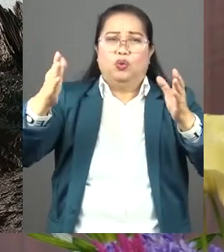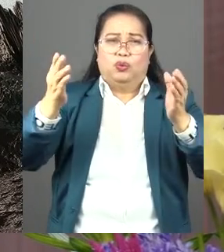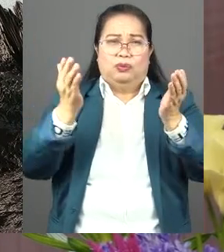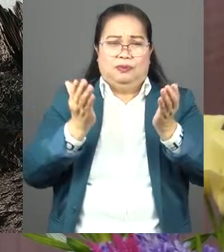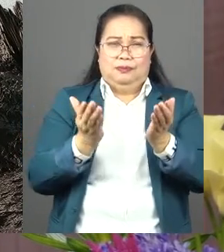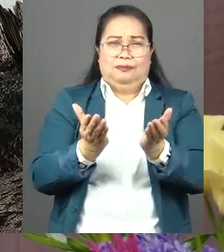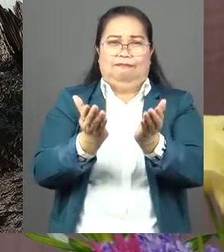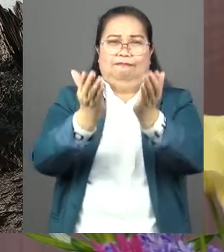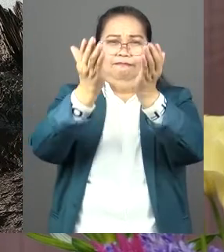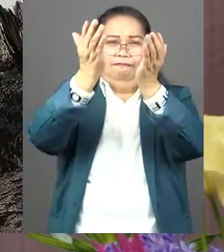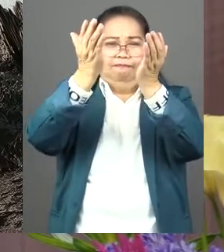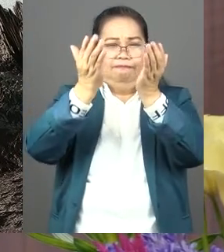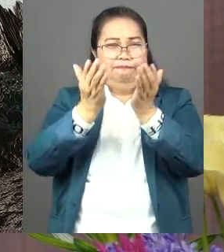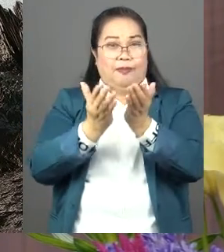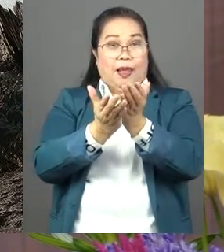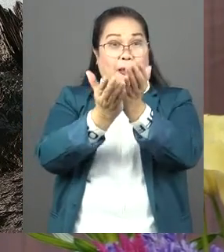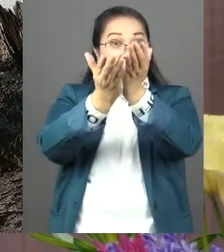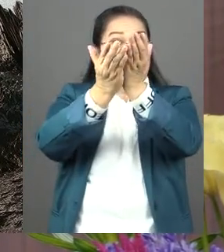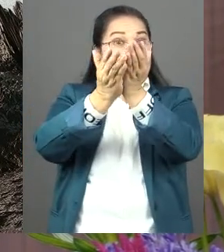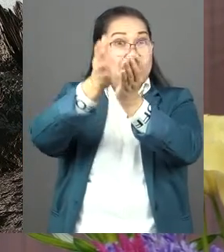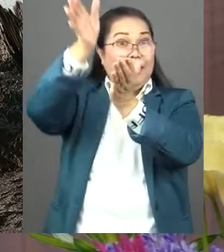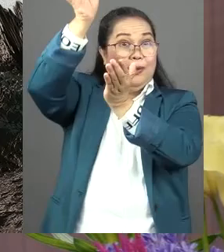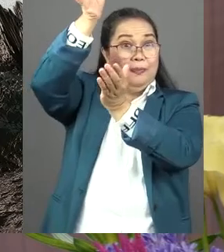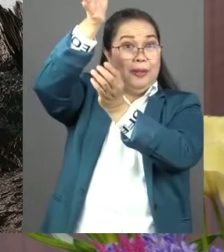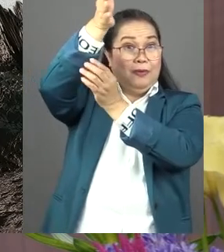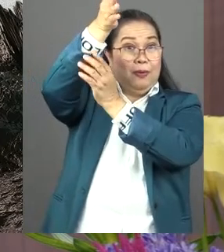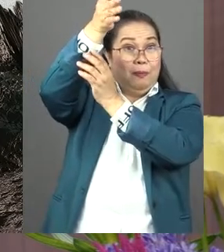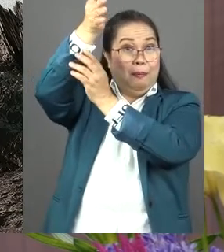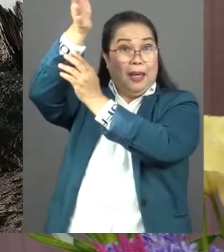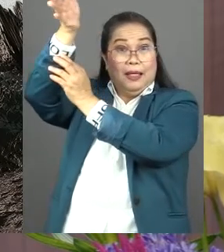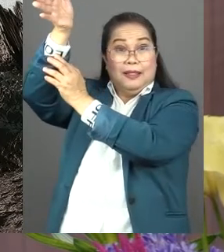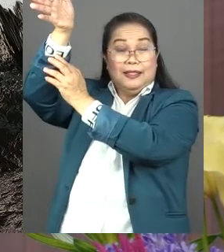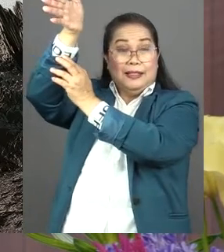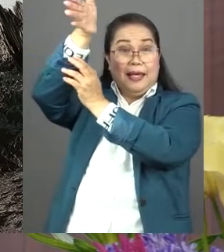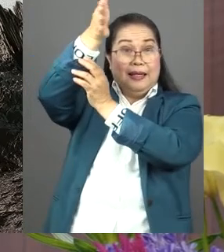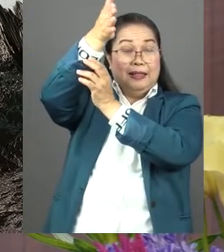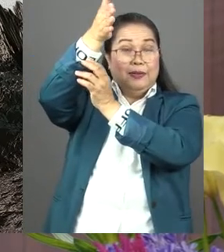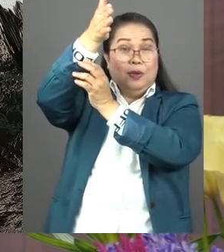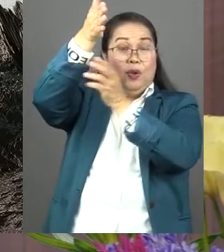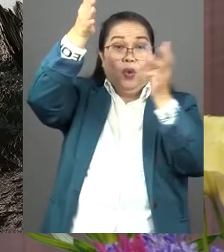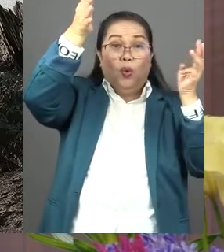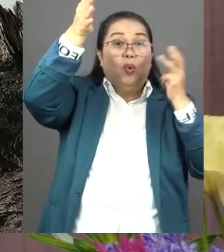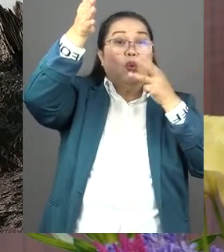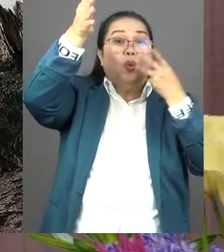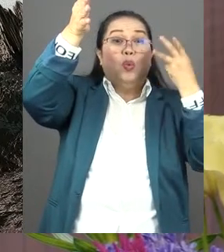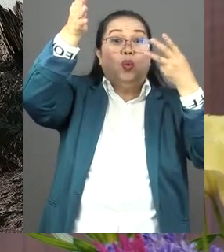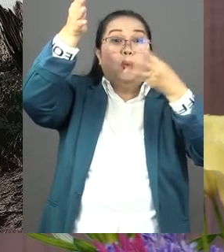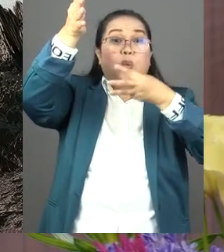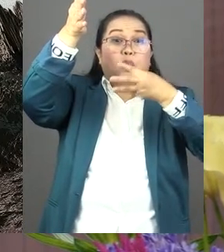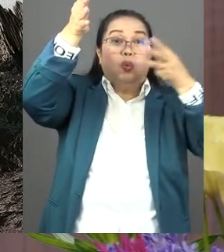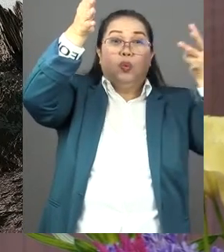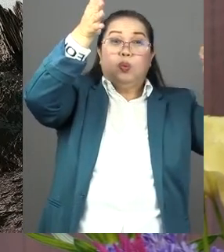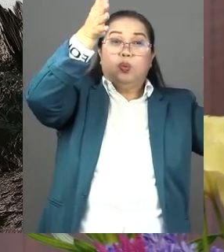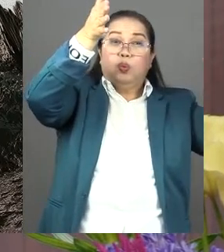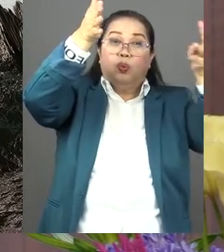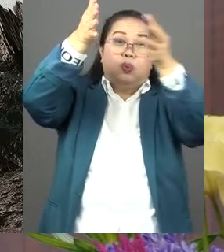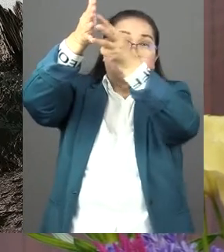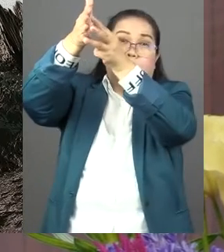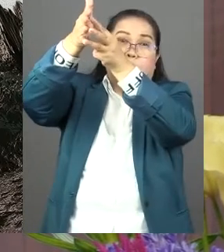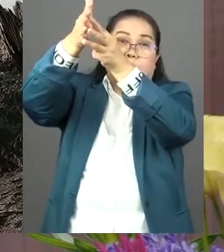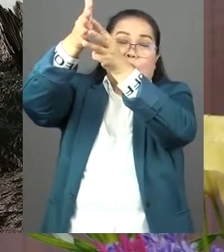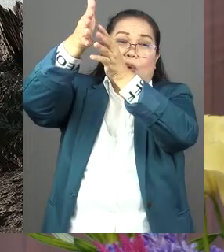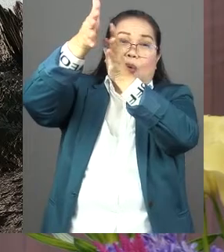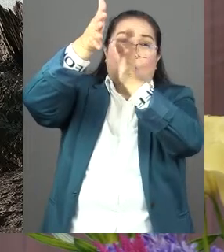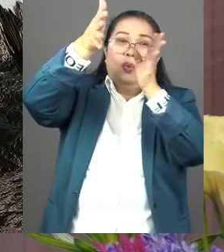yet, they would be driven by sails. How did that happen? Because the wind would fill the sails, and then the wind would drive